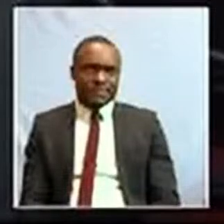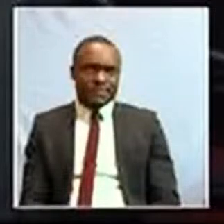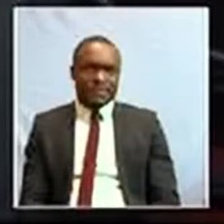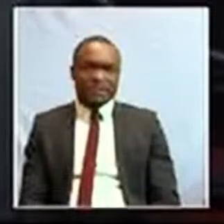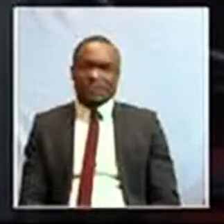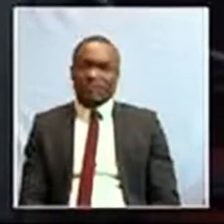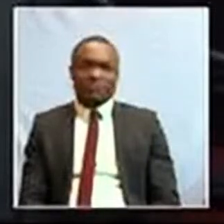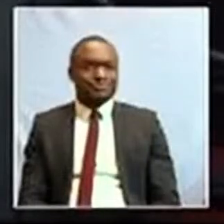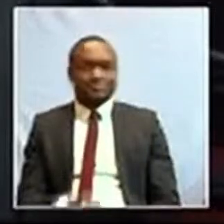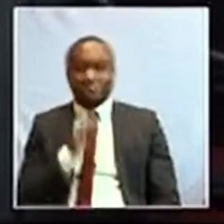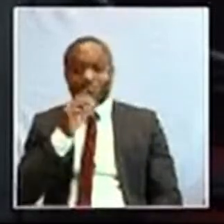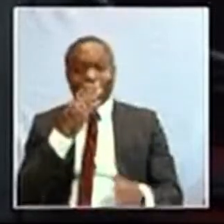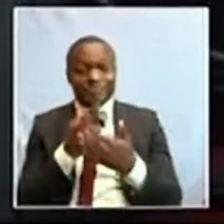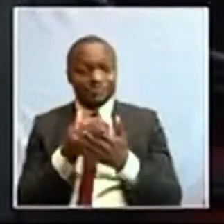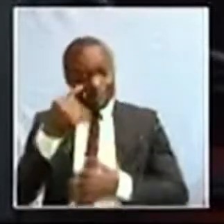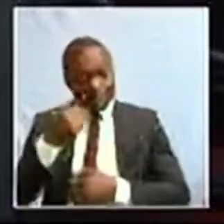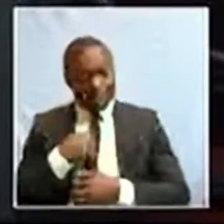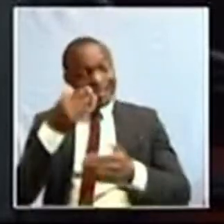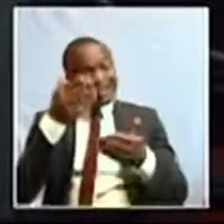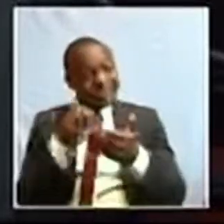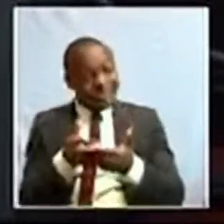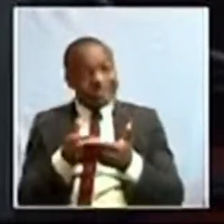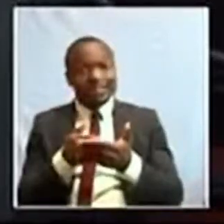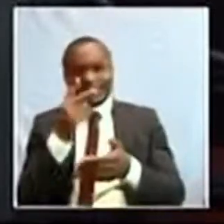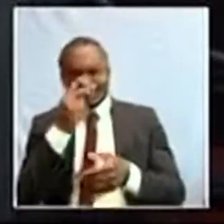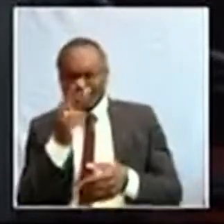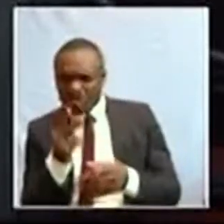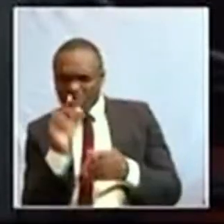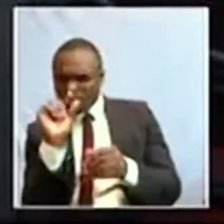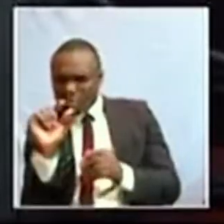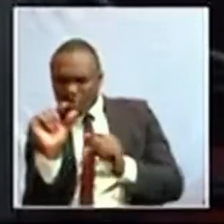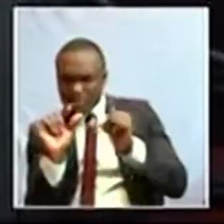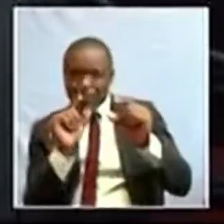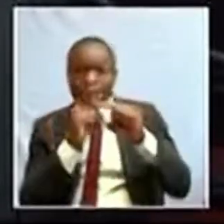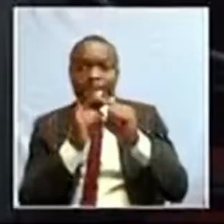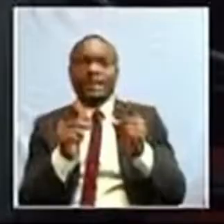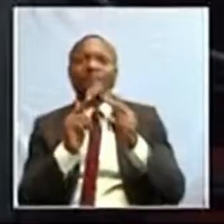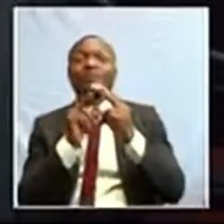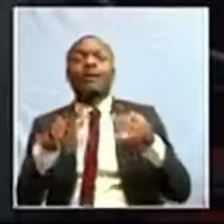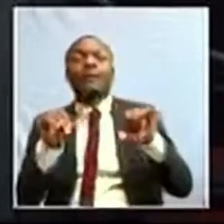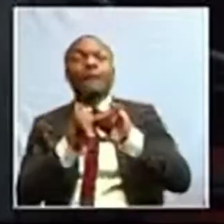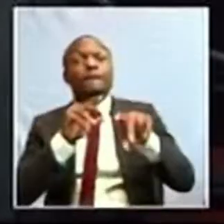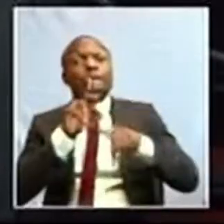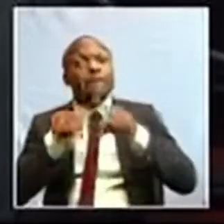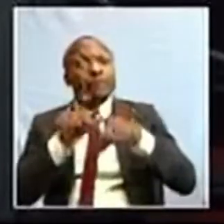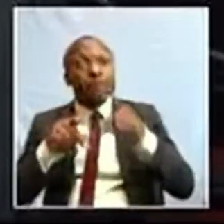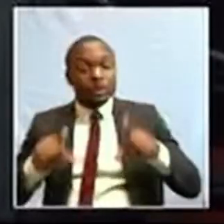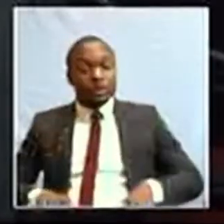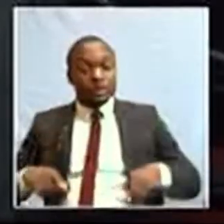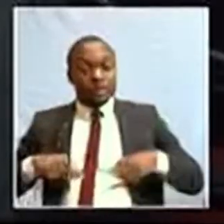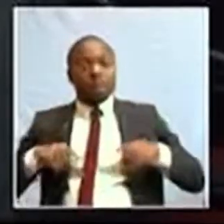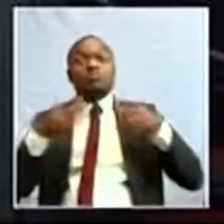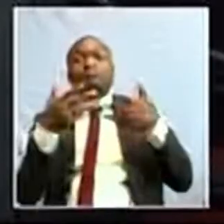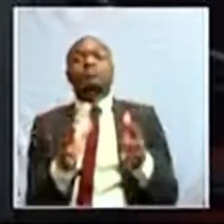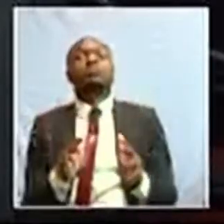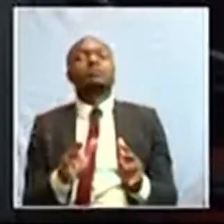outline for me. And also, these are very, you know, they look very small but very critical. People's lives will be lost.